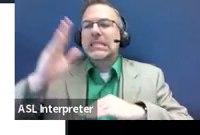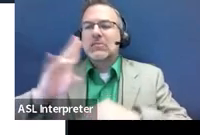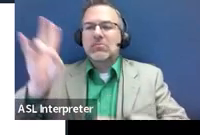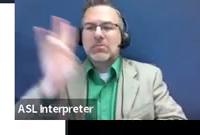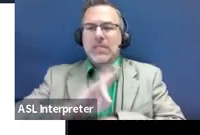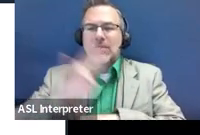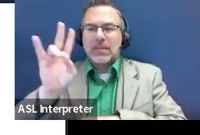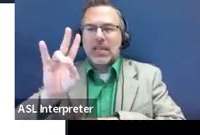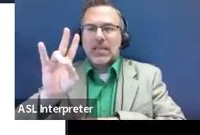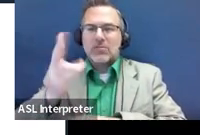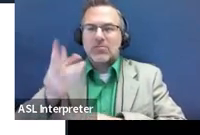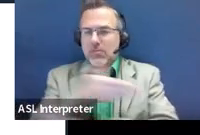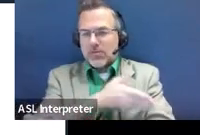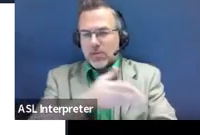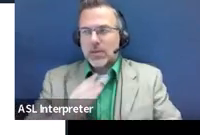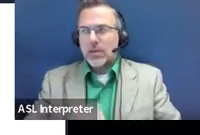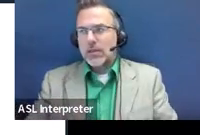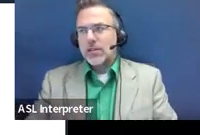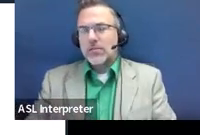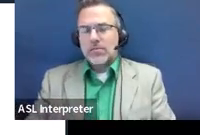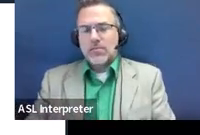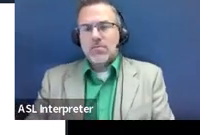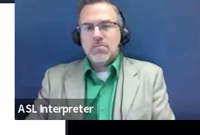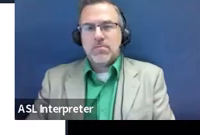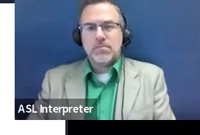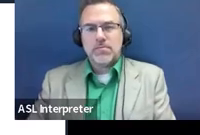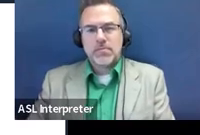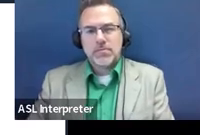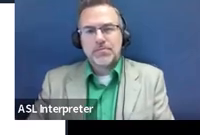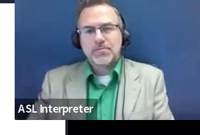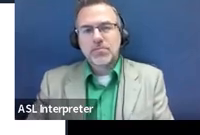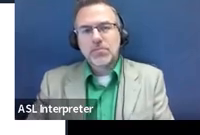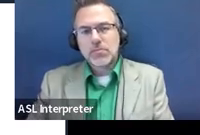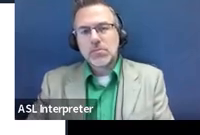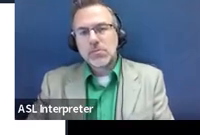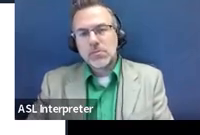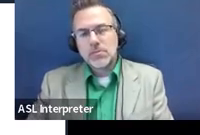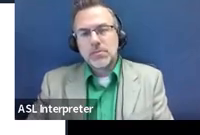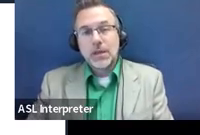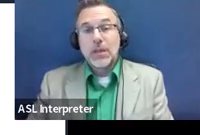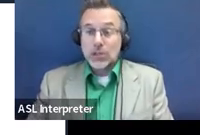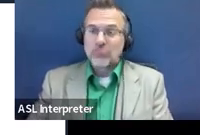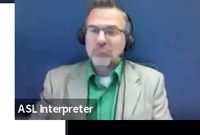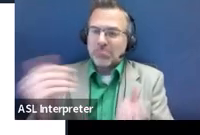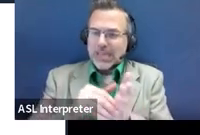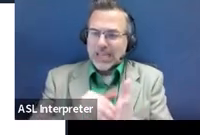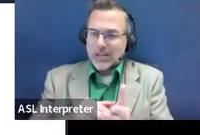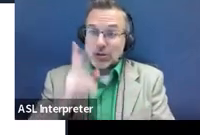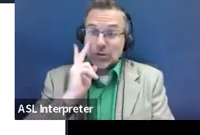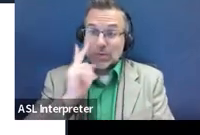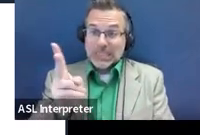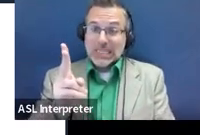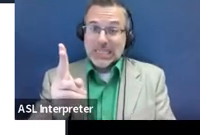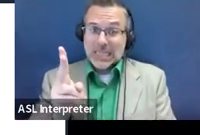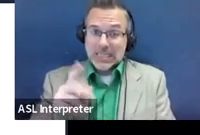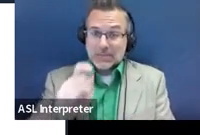effect. So that's just kind of how this is broken down. So every time you see those italicized words, that's the